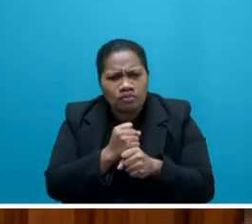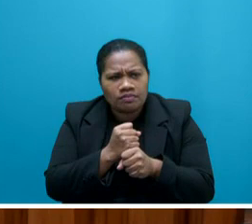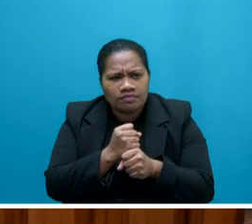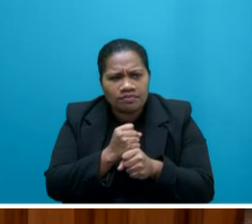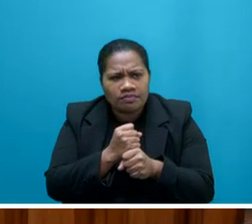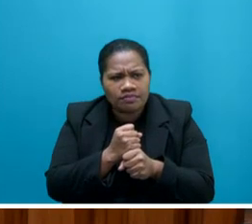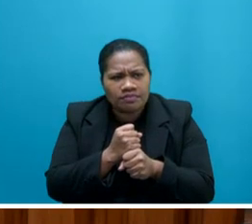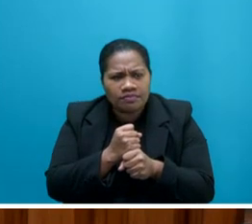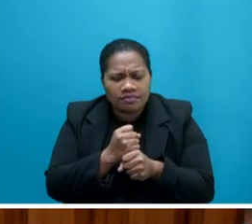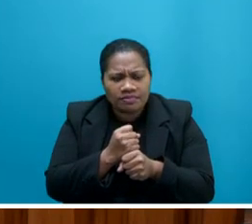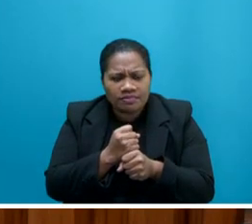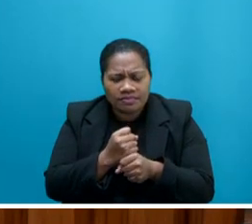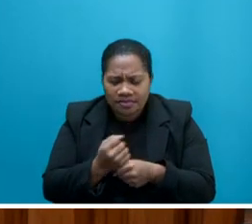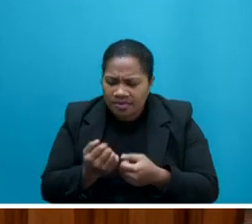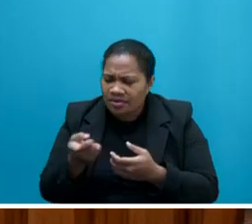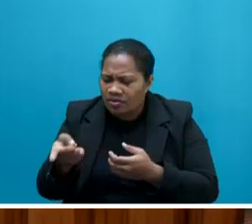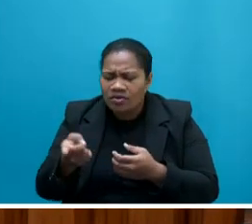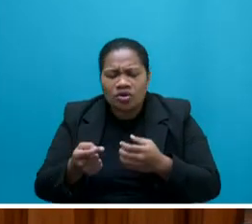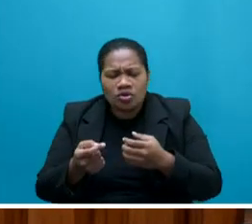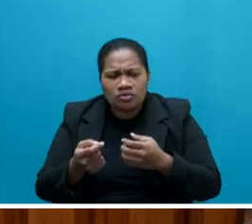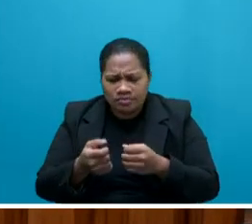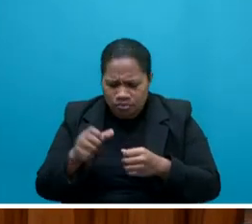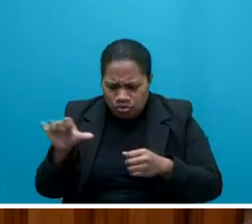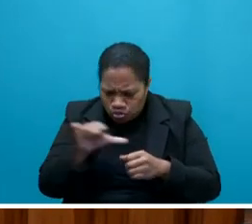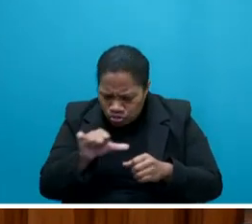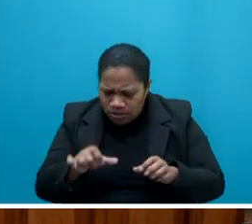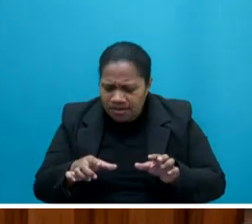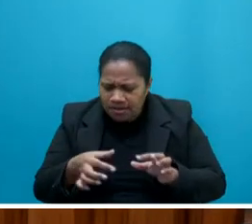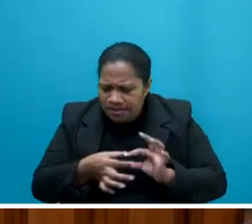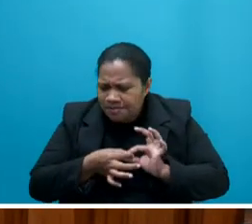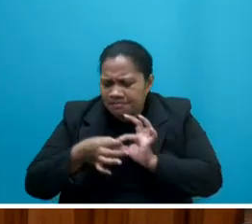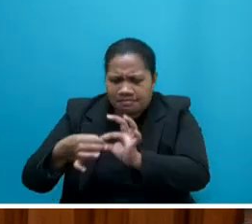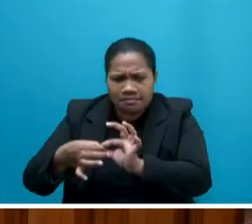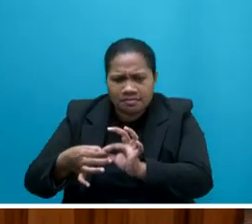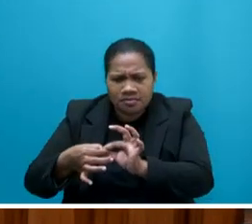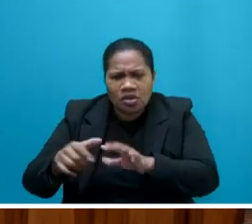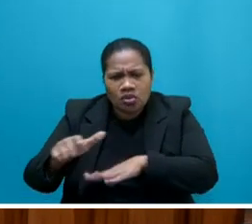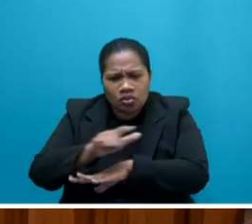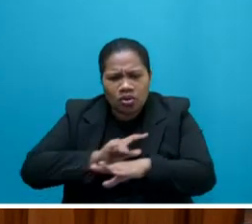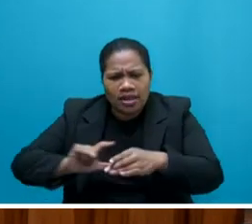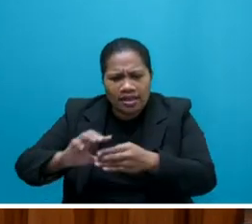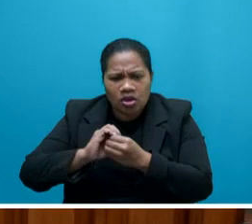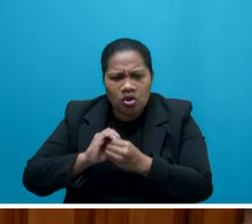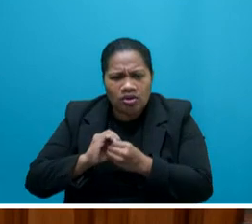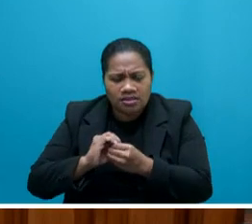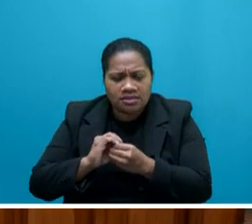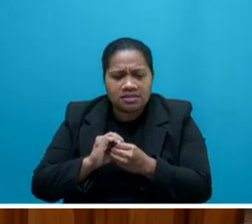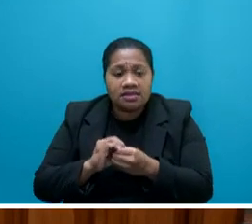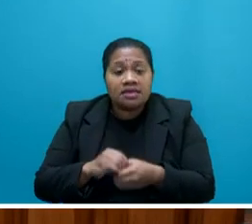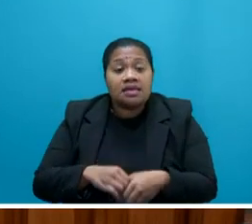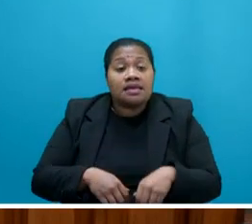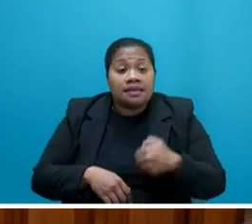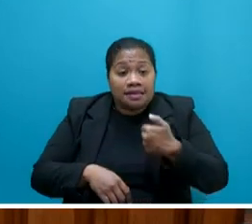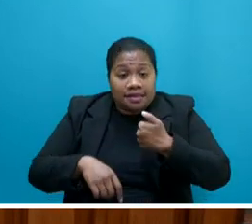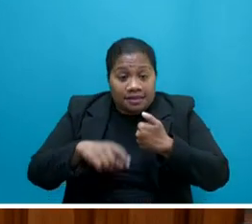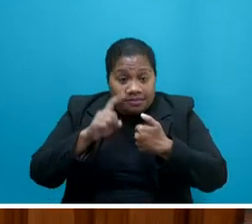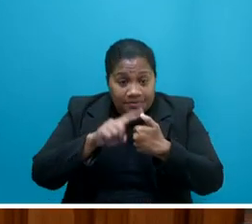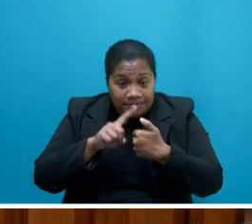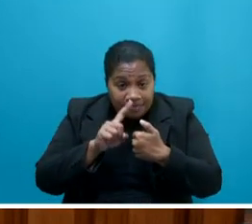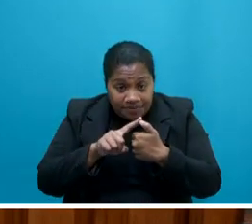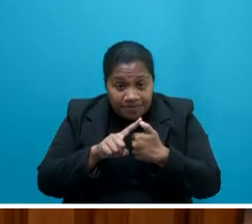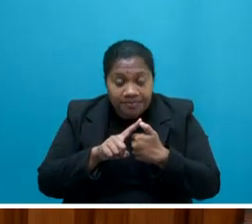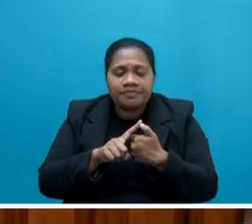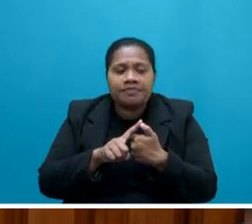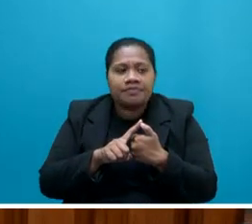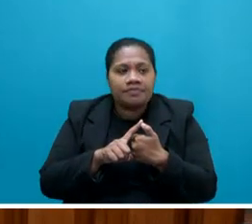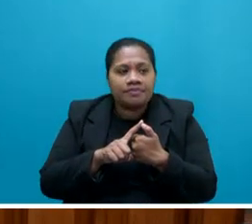to mere spectators in the forestry sector. Number six, low investment in the forestry as a resource-based sector,